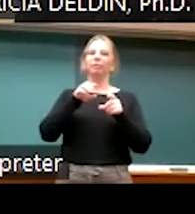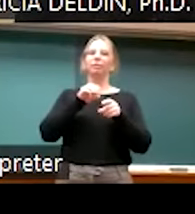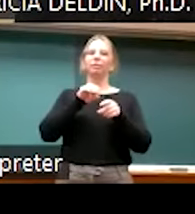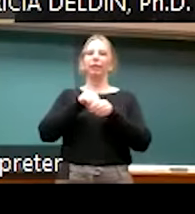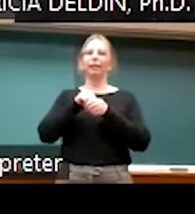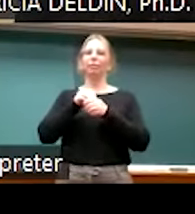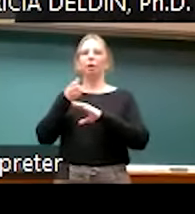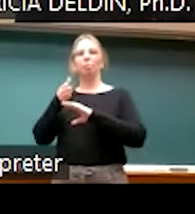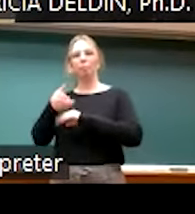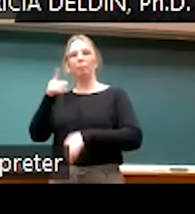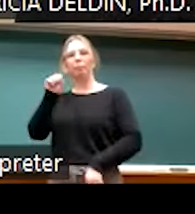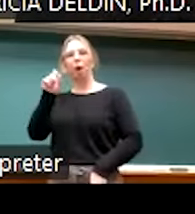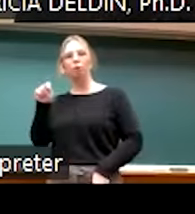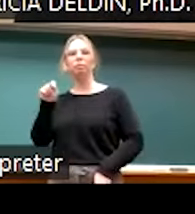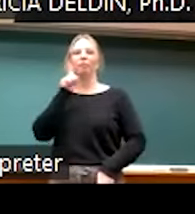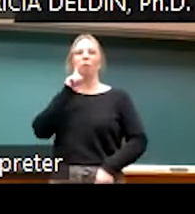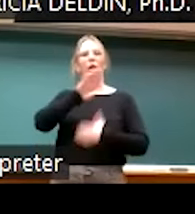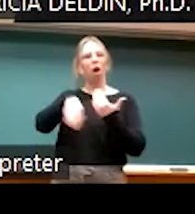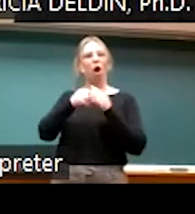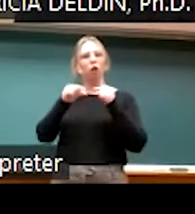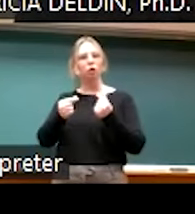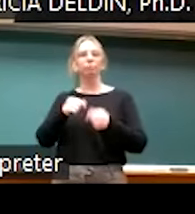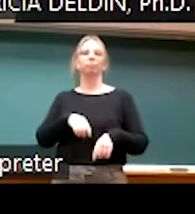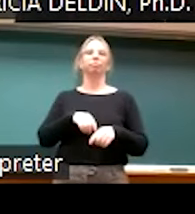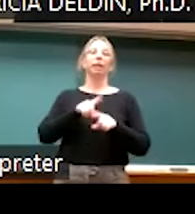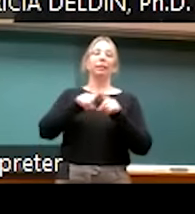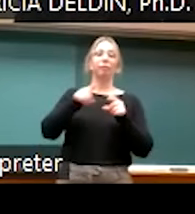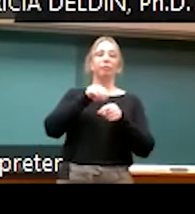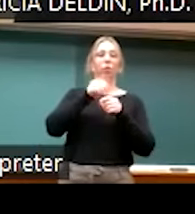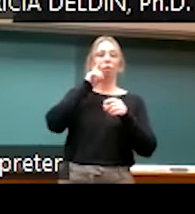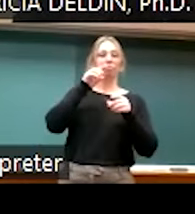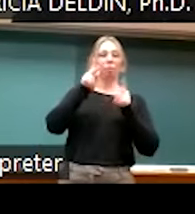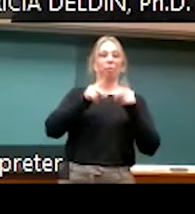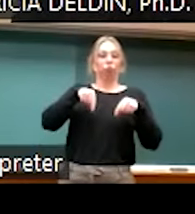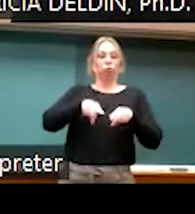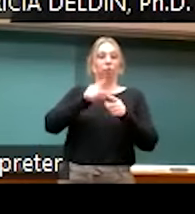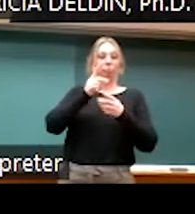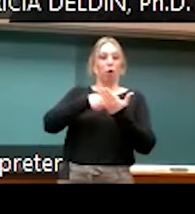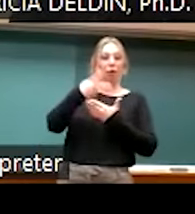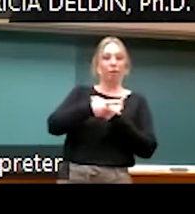had differences within for all groups. And then this one was also significantly different.